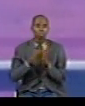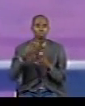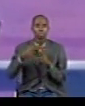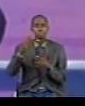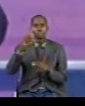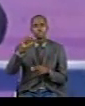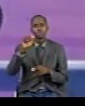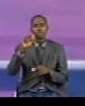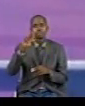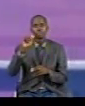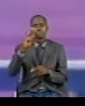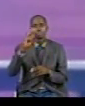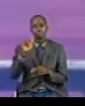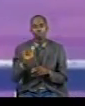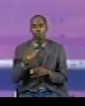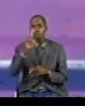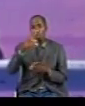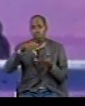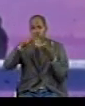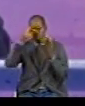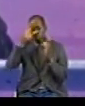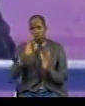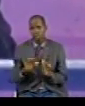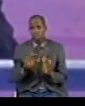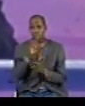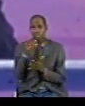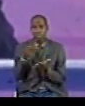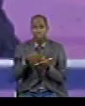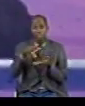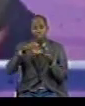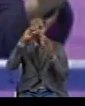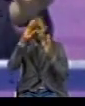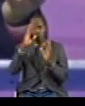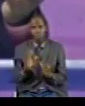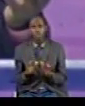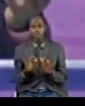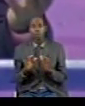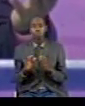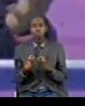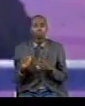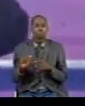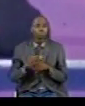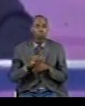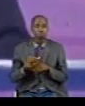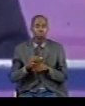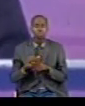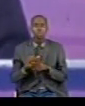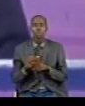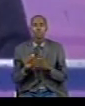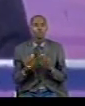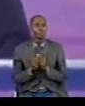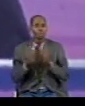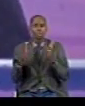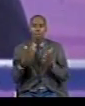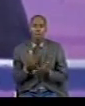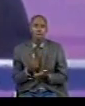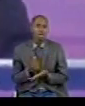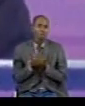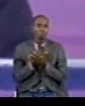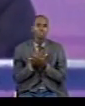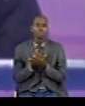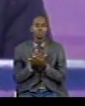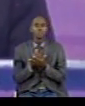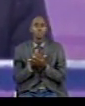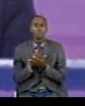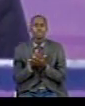This student was practically helpless, couldn't help